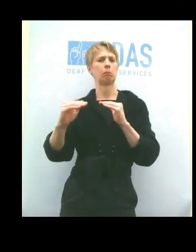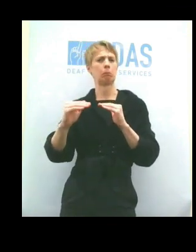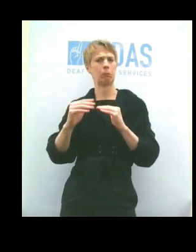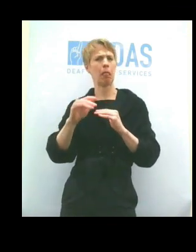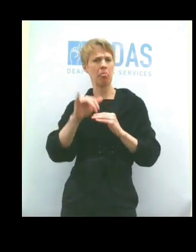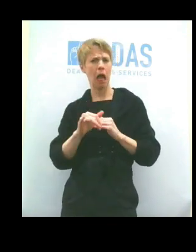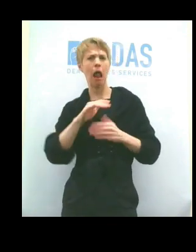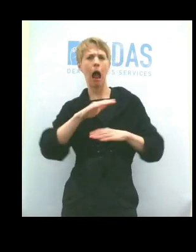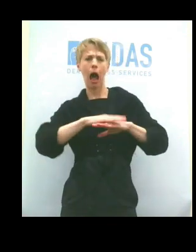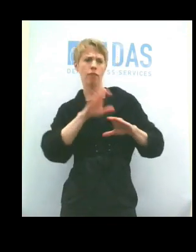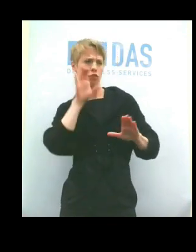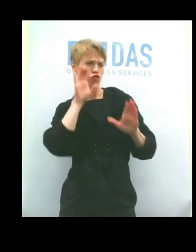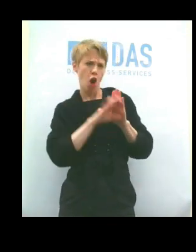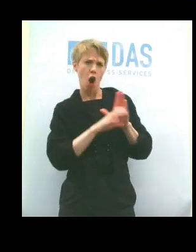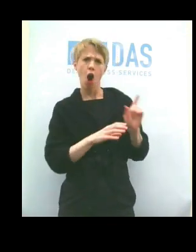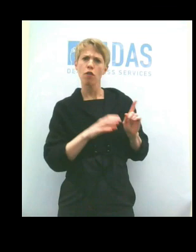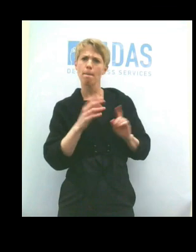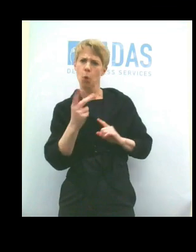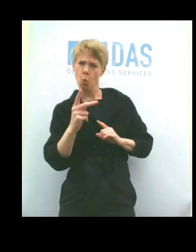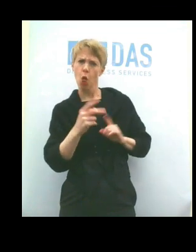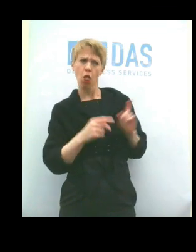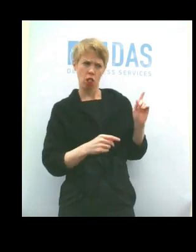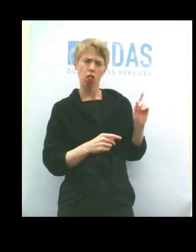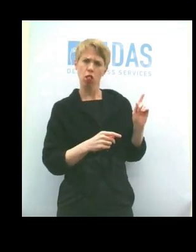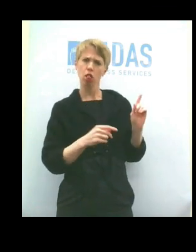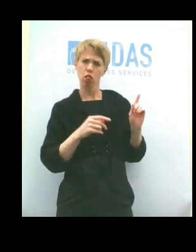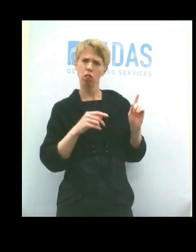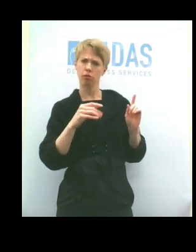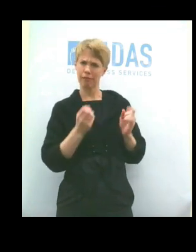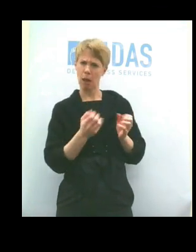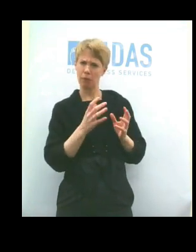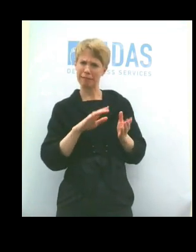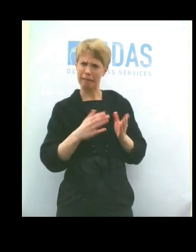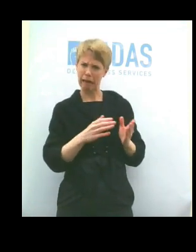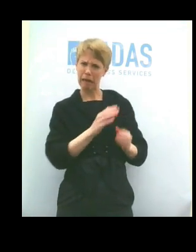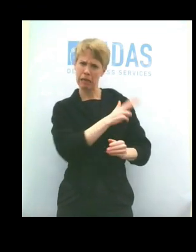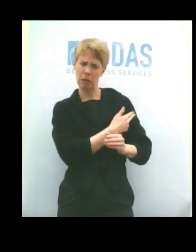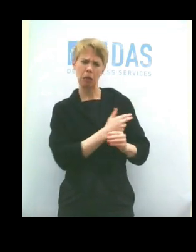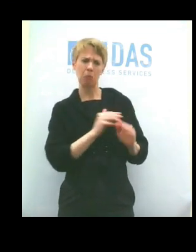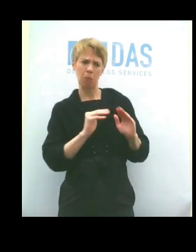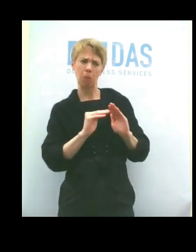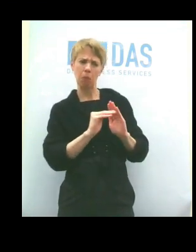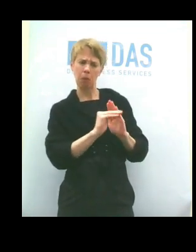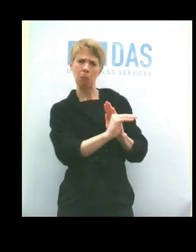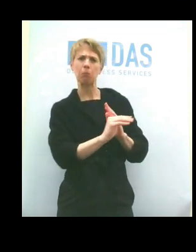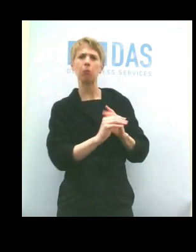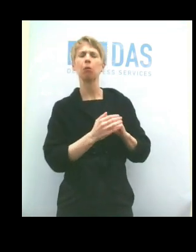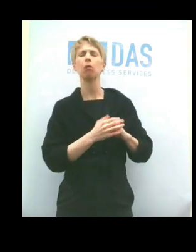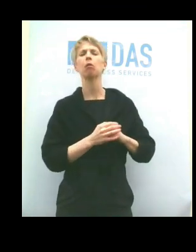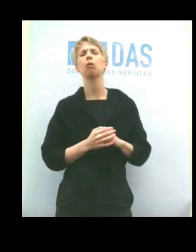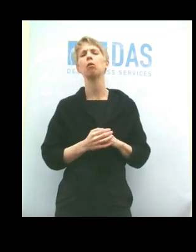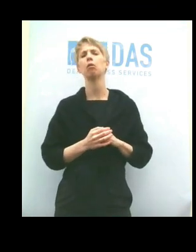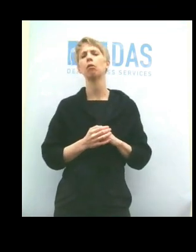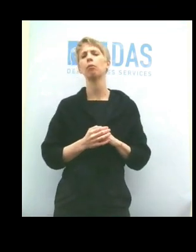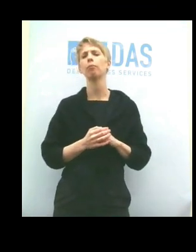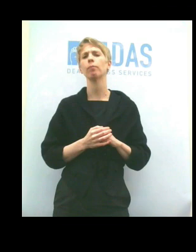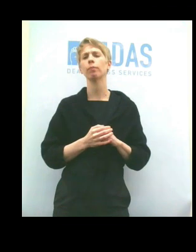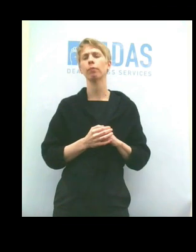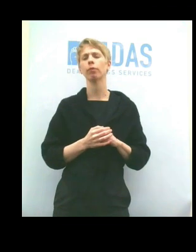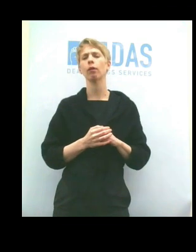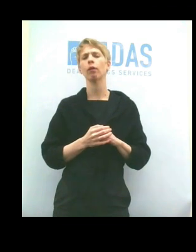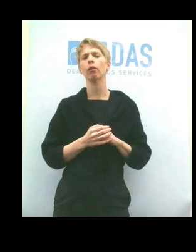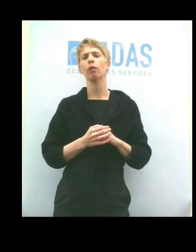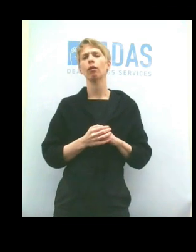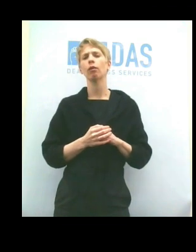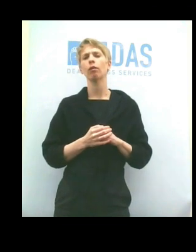bar. I'm going to go to the 2-week data where it actually has the numbers, and you can see exactly what we're talking about. We had a